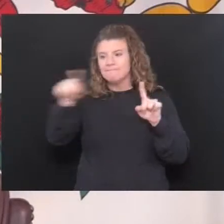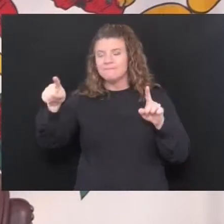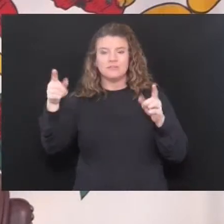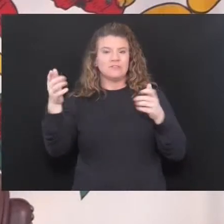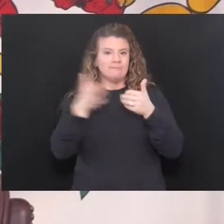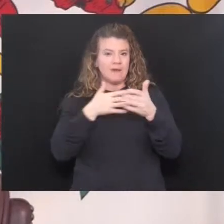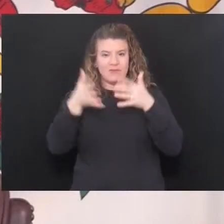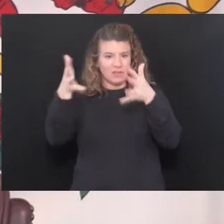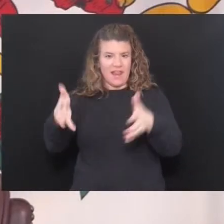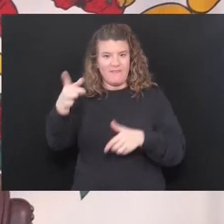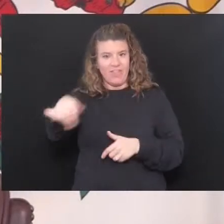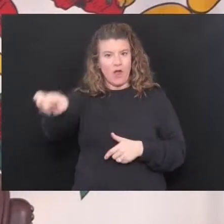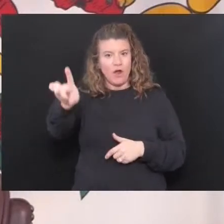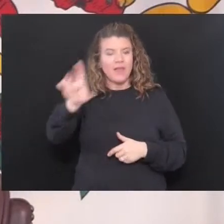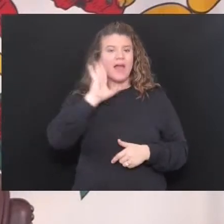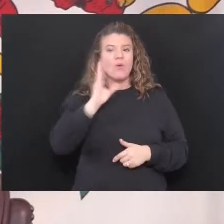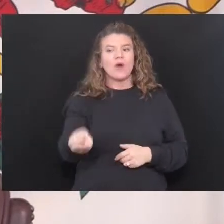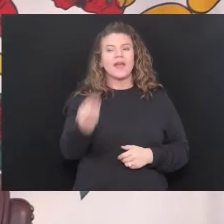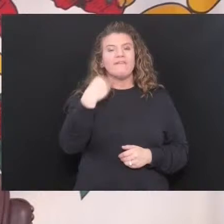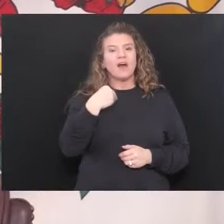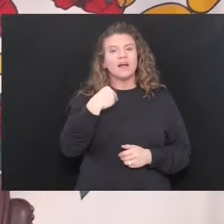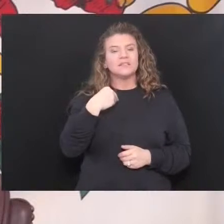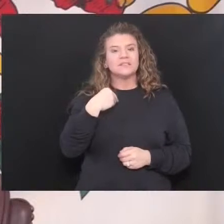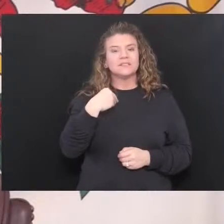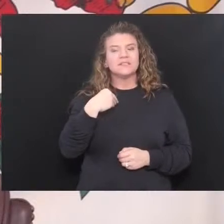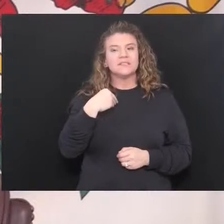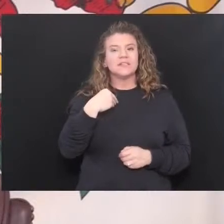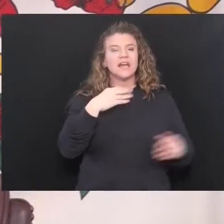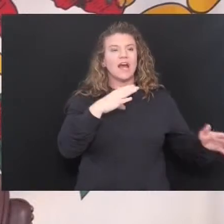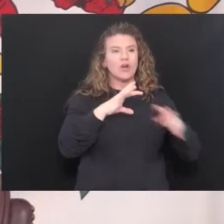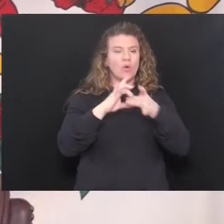there that would give us across